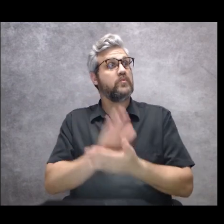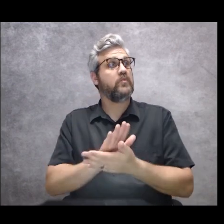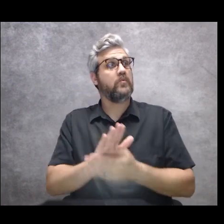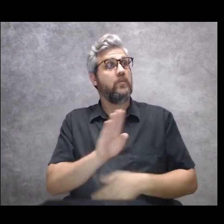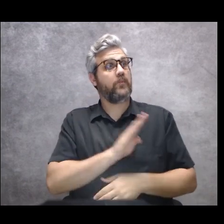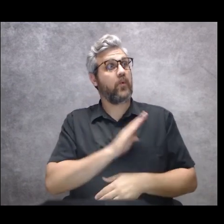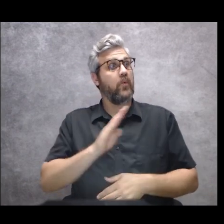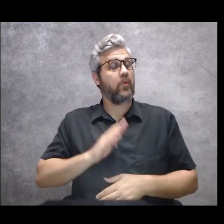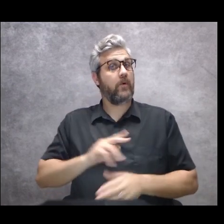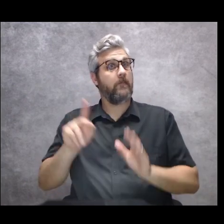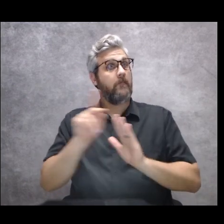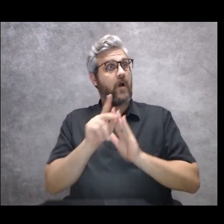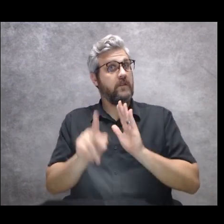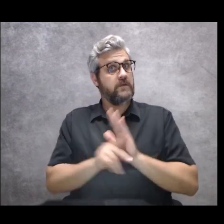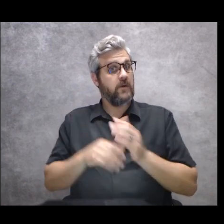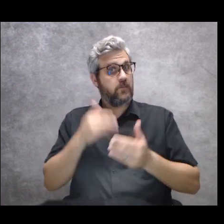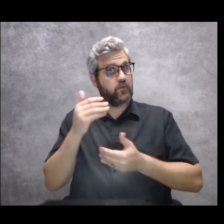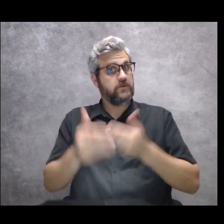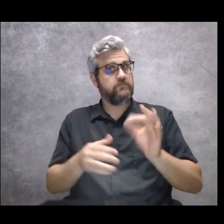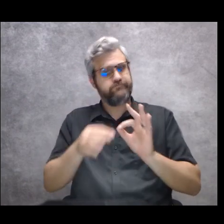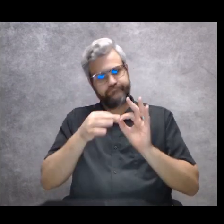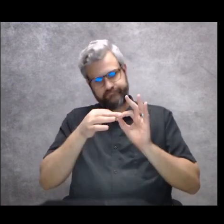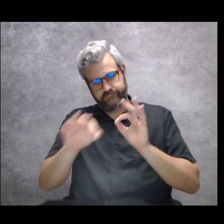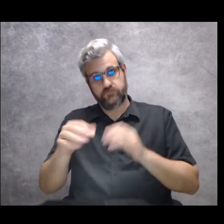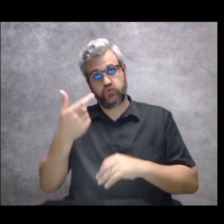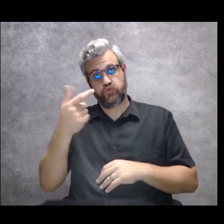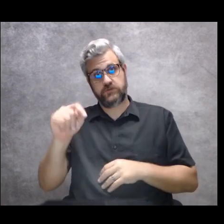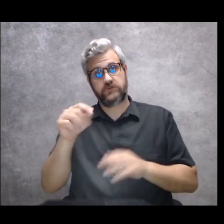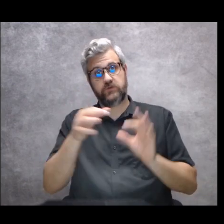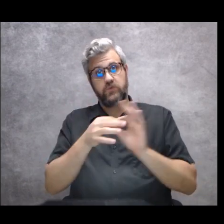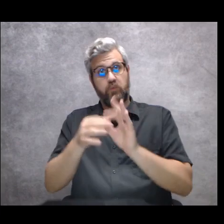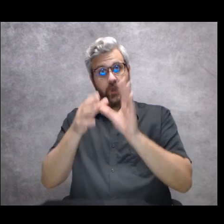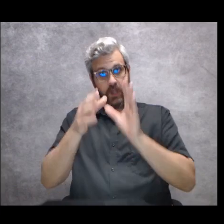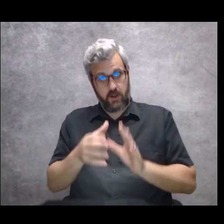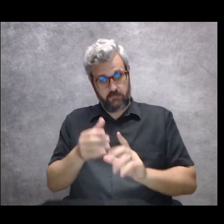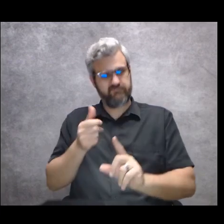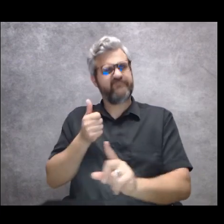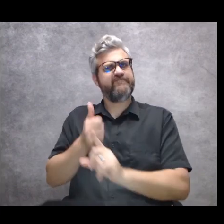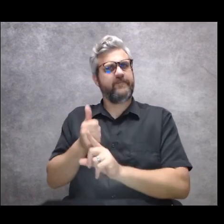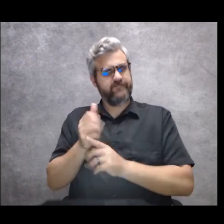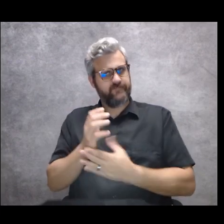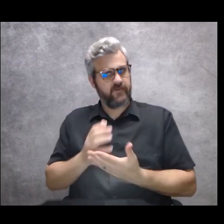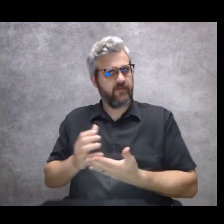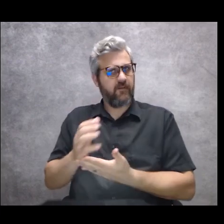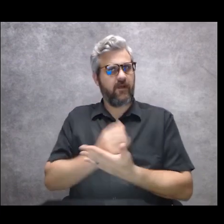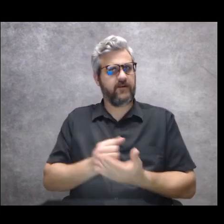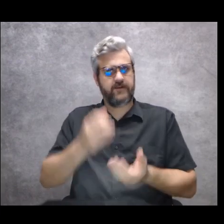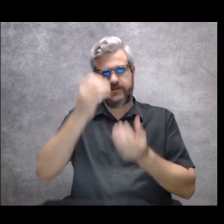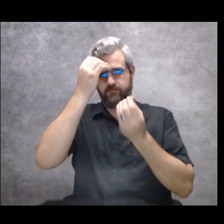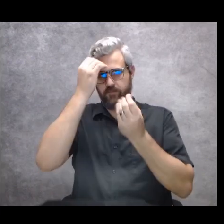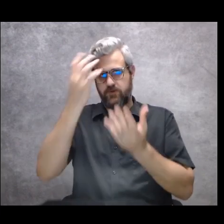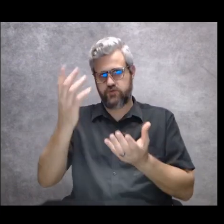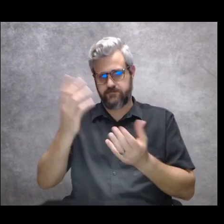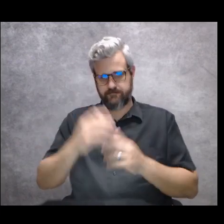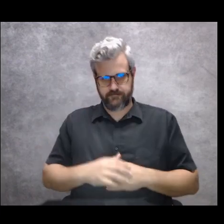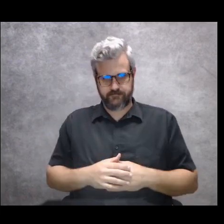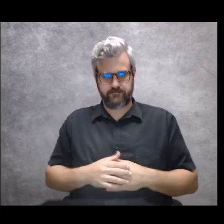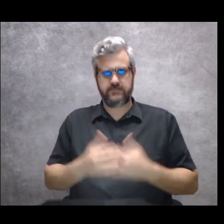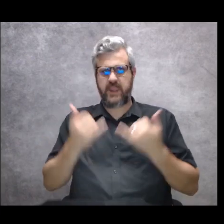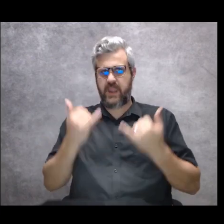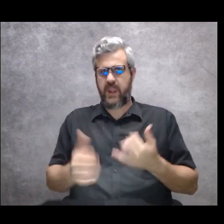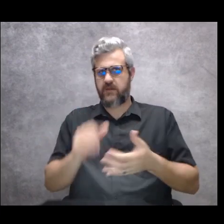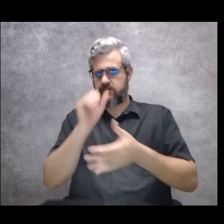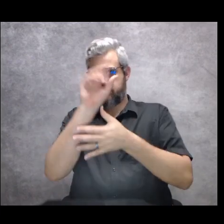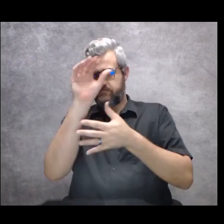GT coordinator will collect this information. So here are the areas that data will be